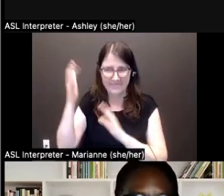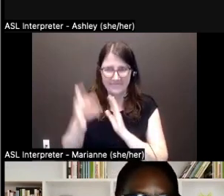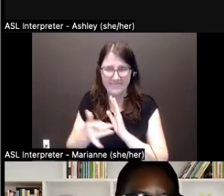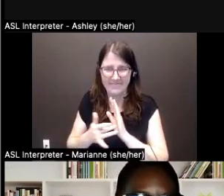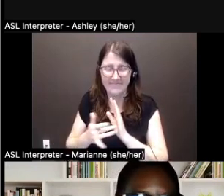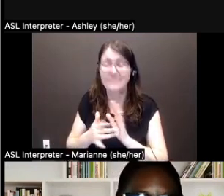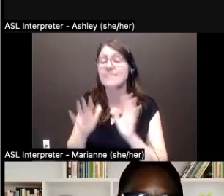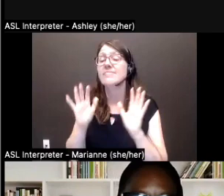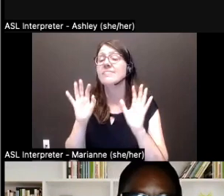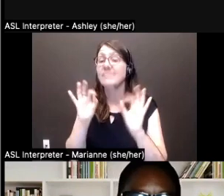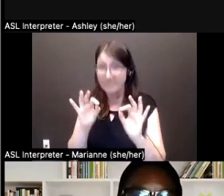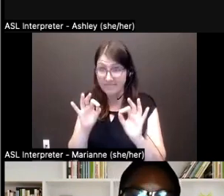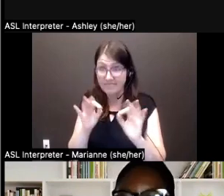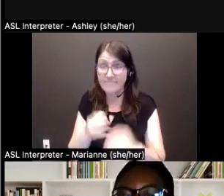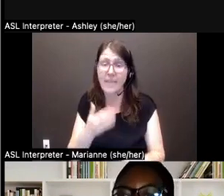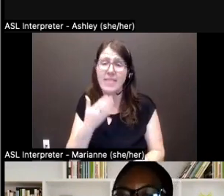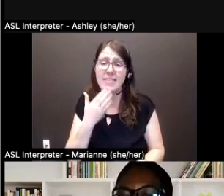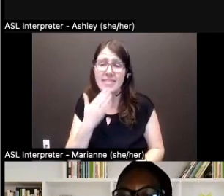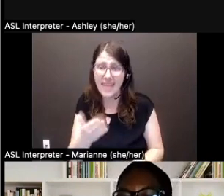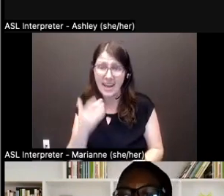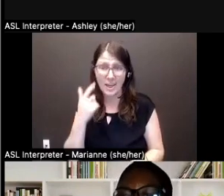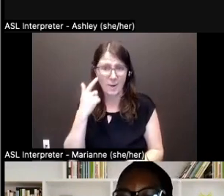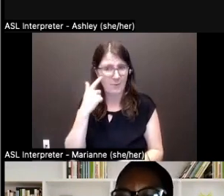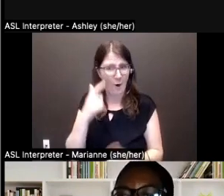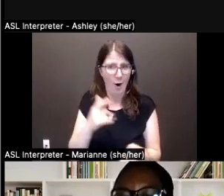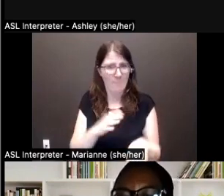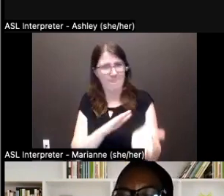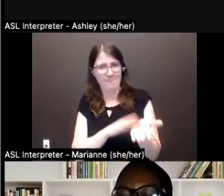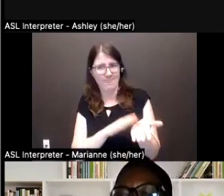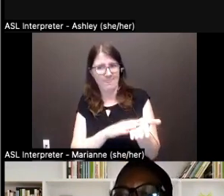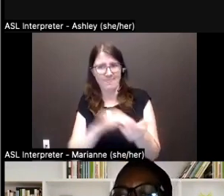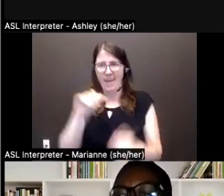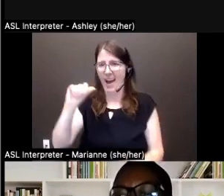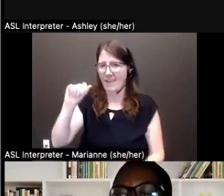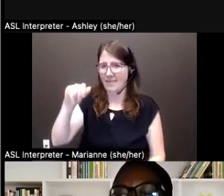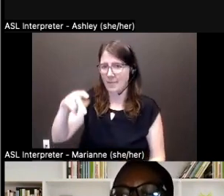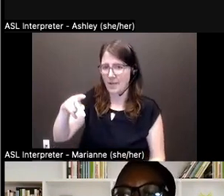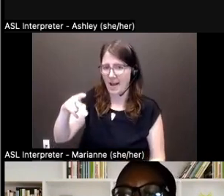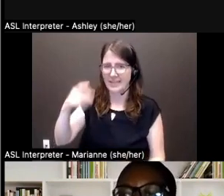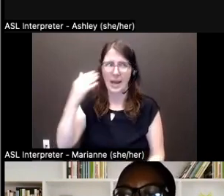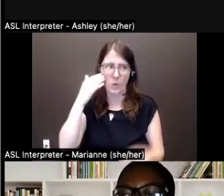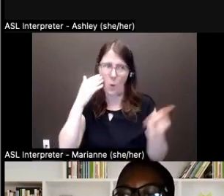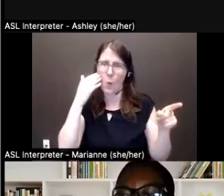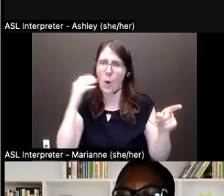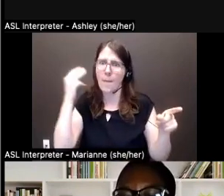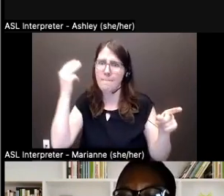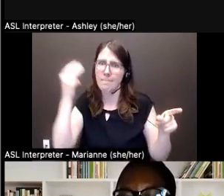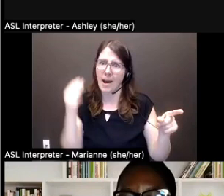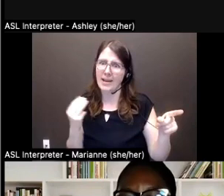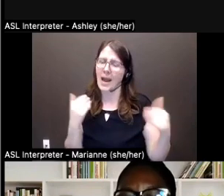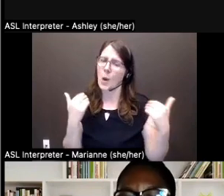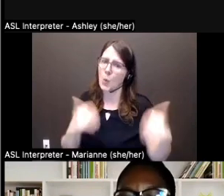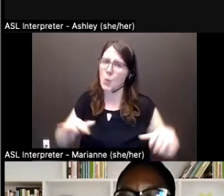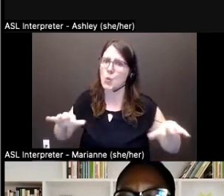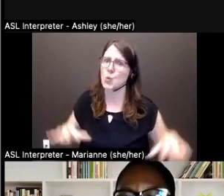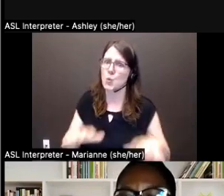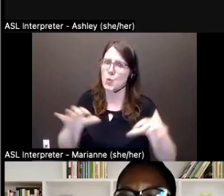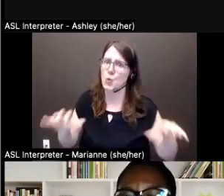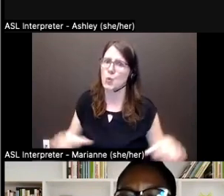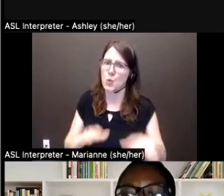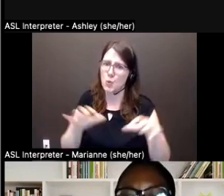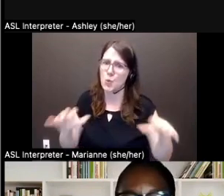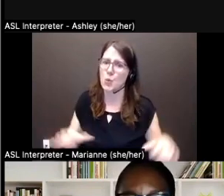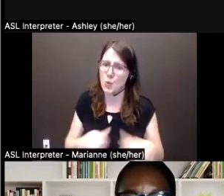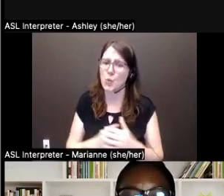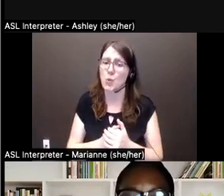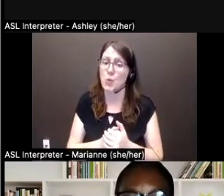praise for Alpha Plus. I know a lot of that's been work with Monica. So, and it's, I know Alpha Plus has really enjoyed our relationship